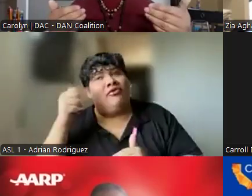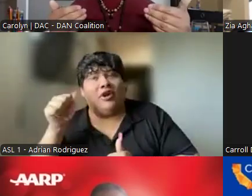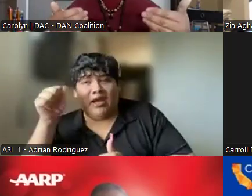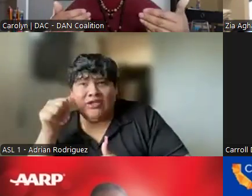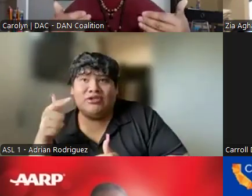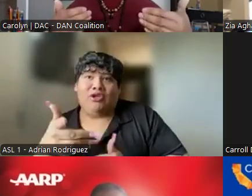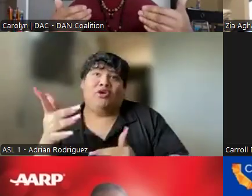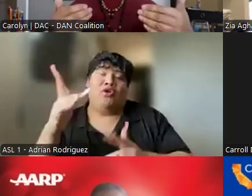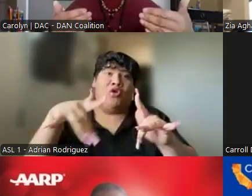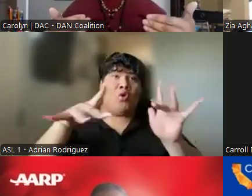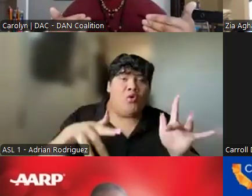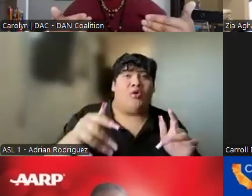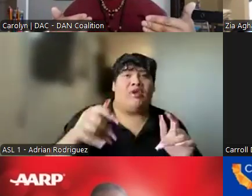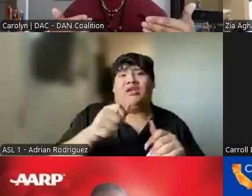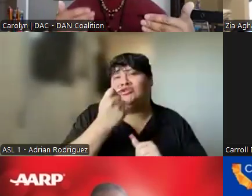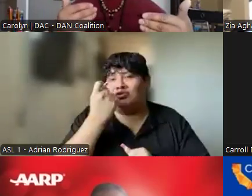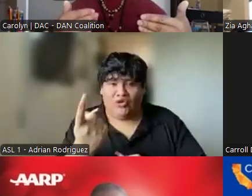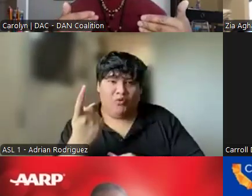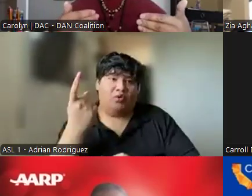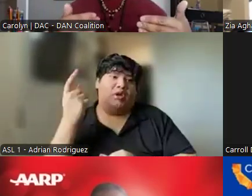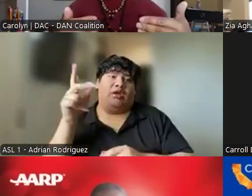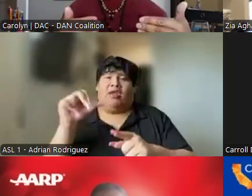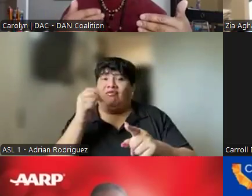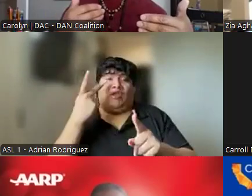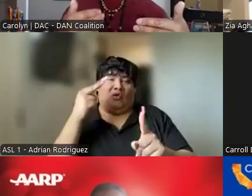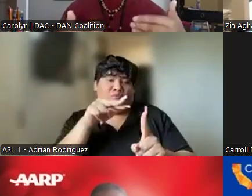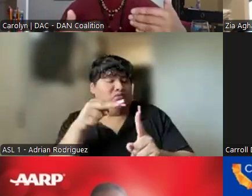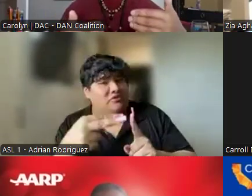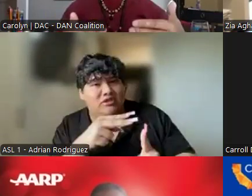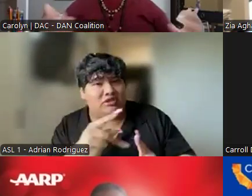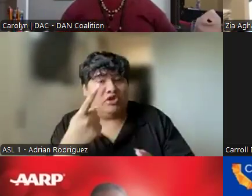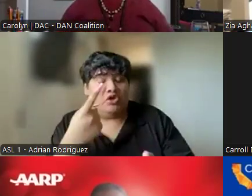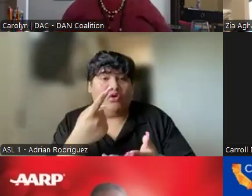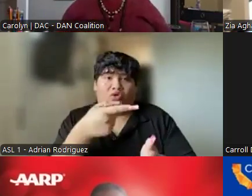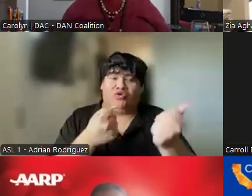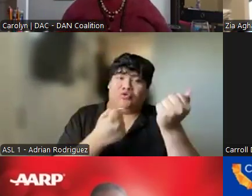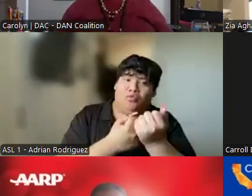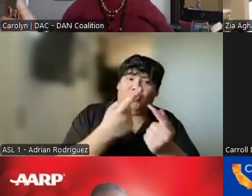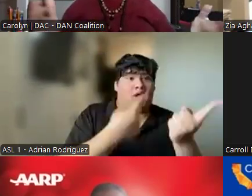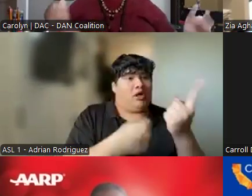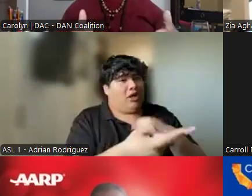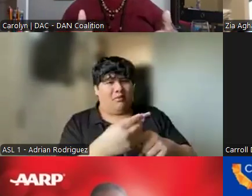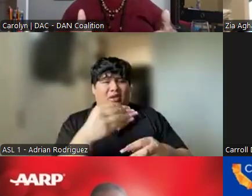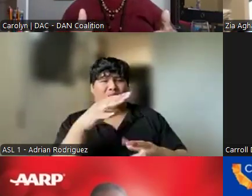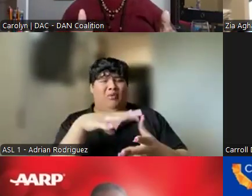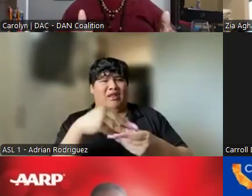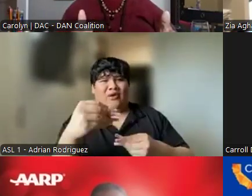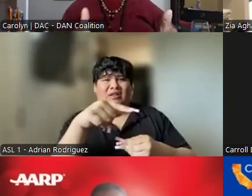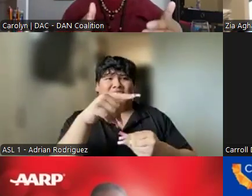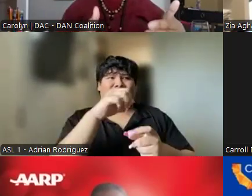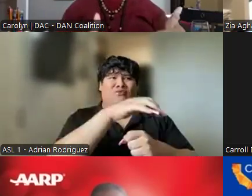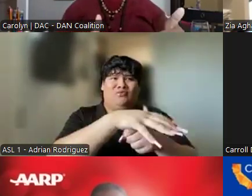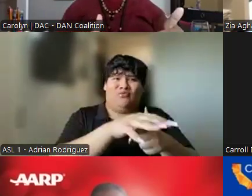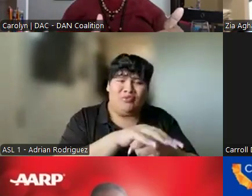Here locally, it's a joke if they don't see some support coming from outside of this region